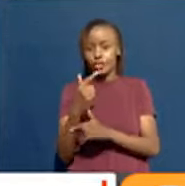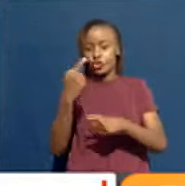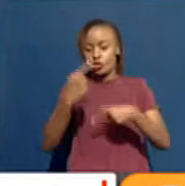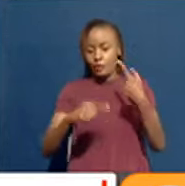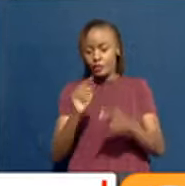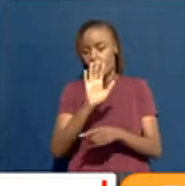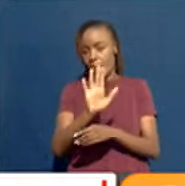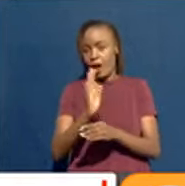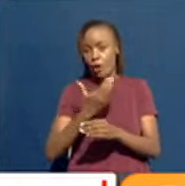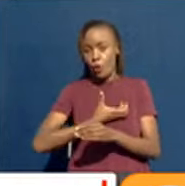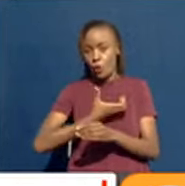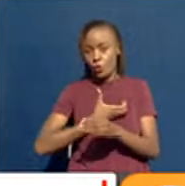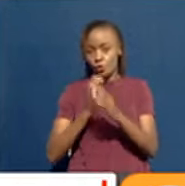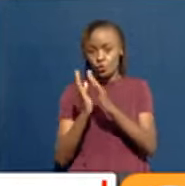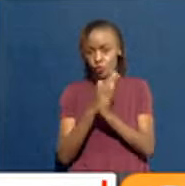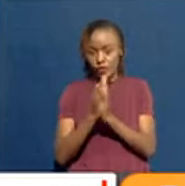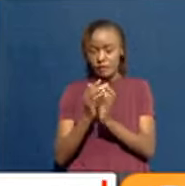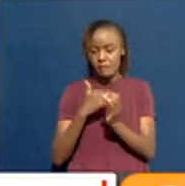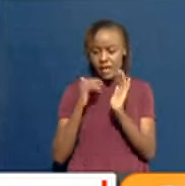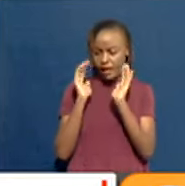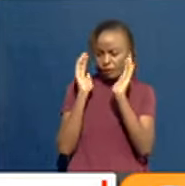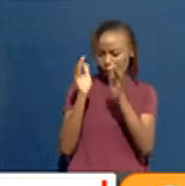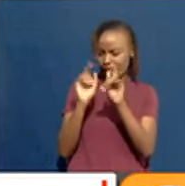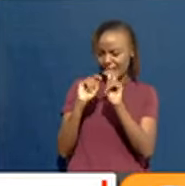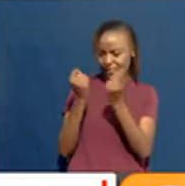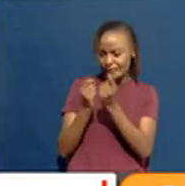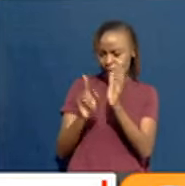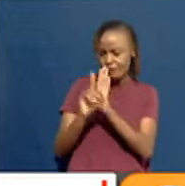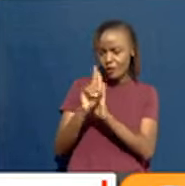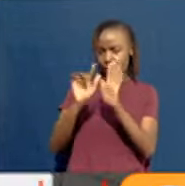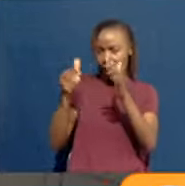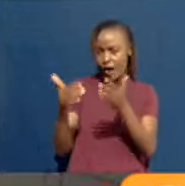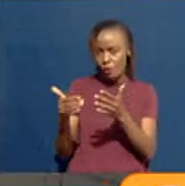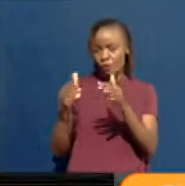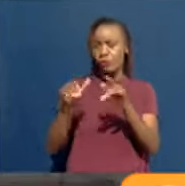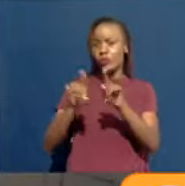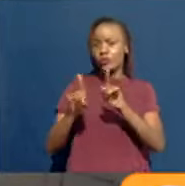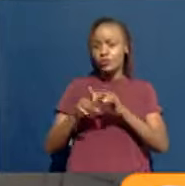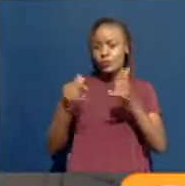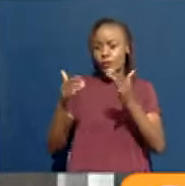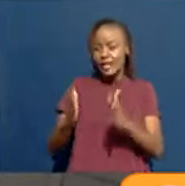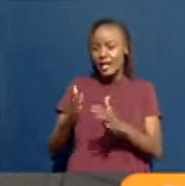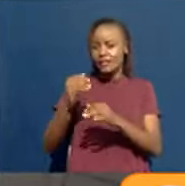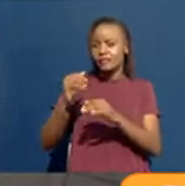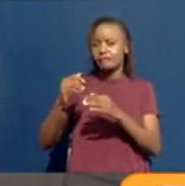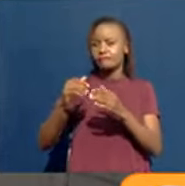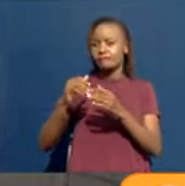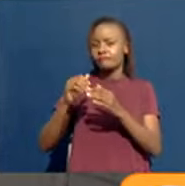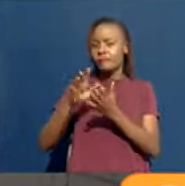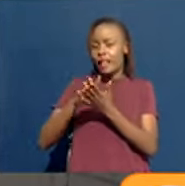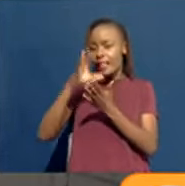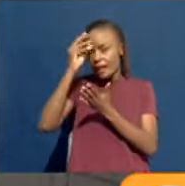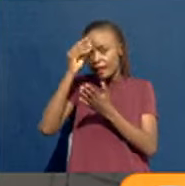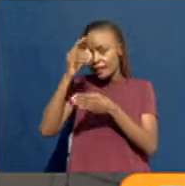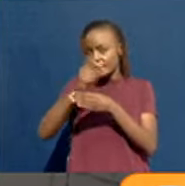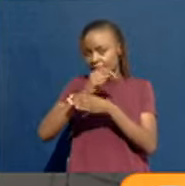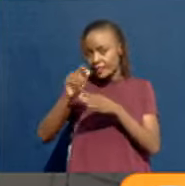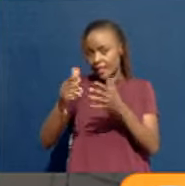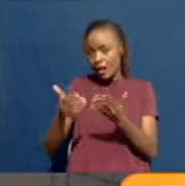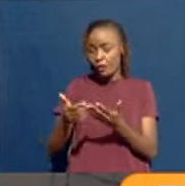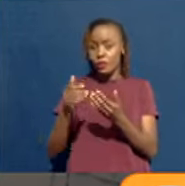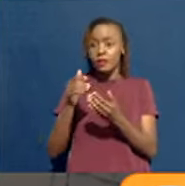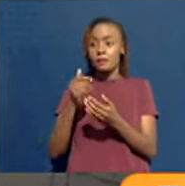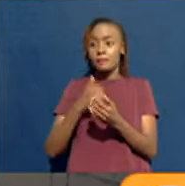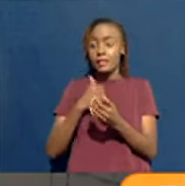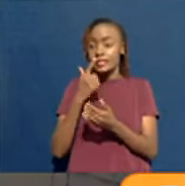me, how the team is developing, how the players react to what we are doing in training, how they adapt. So, like I said, the